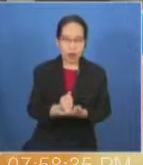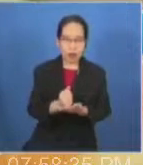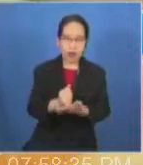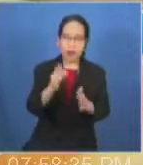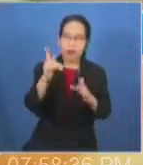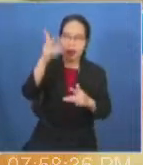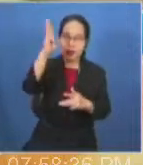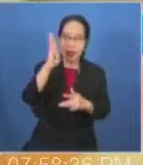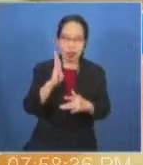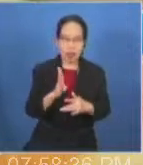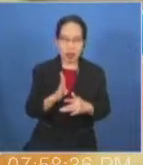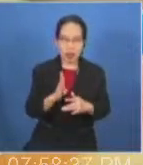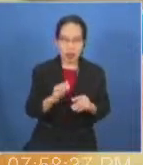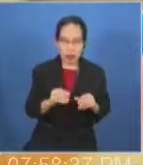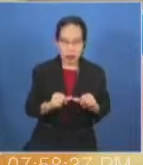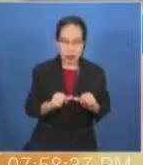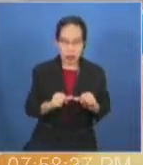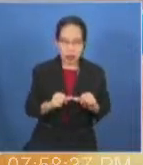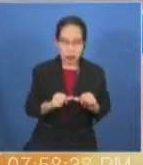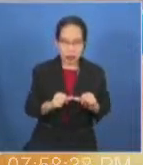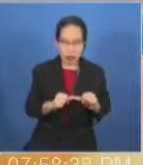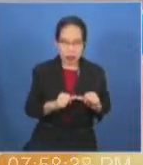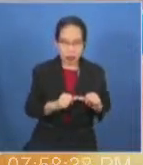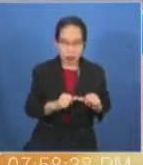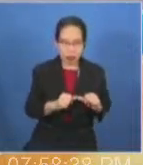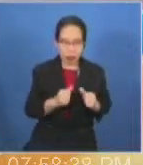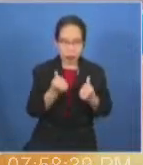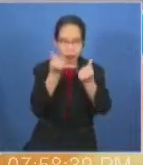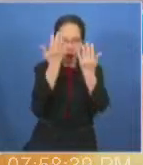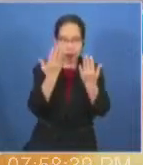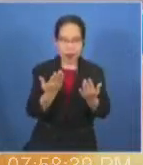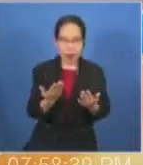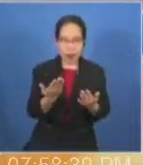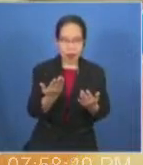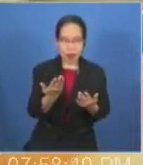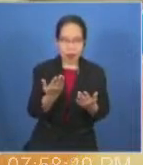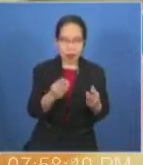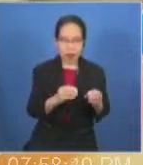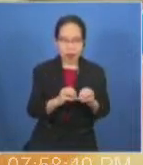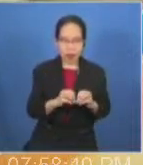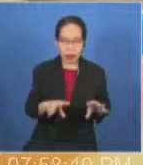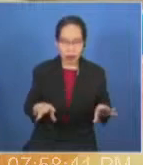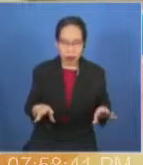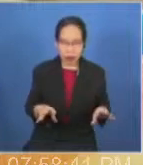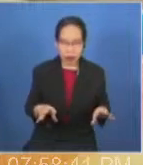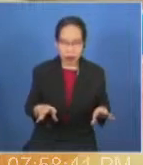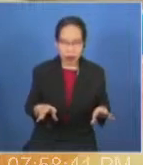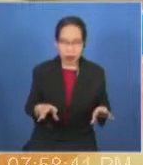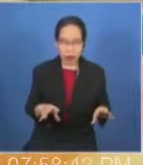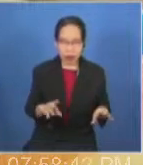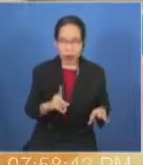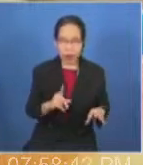With God's mercy and help, there was no turning back. We were able to follow. His vices were gone.